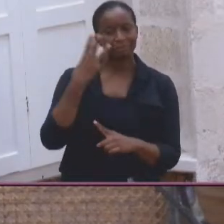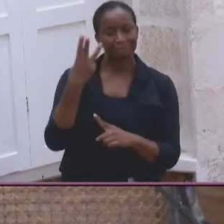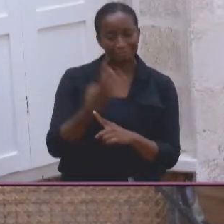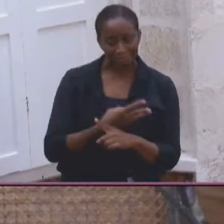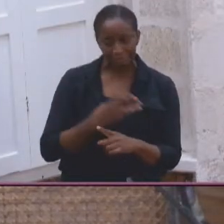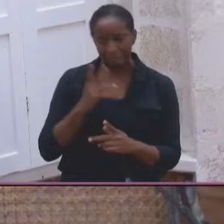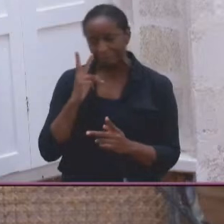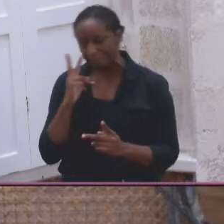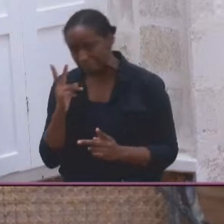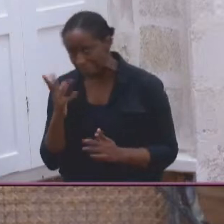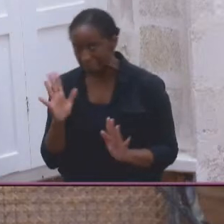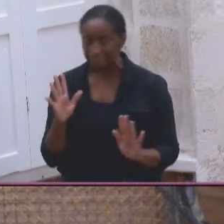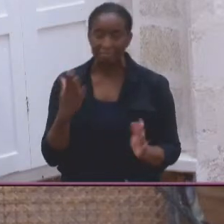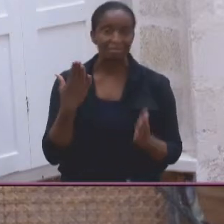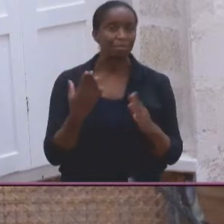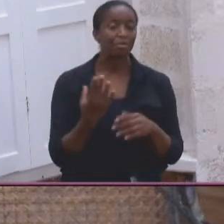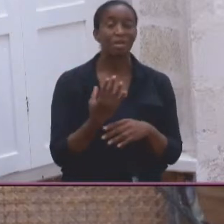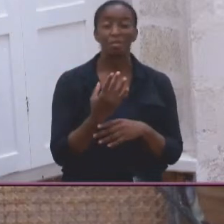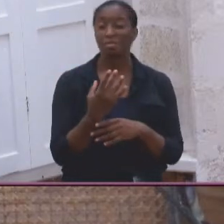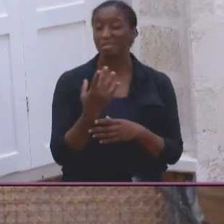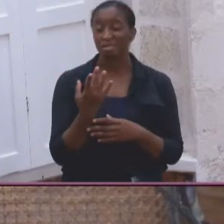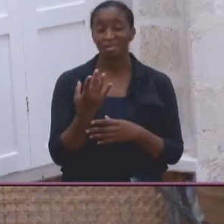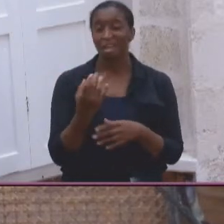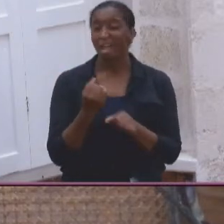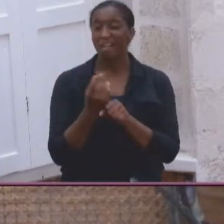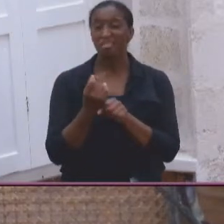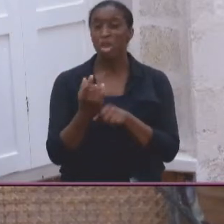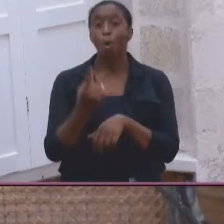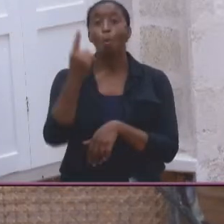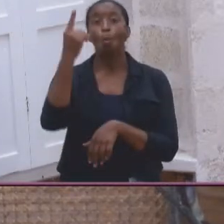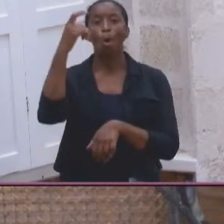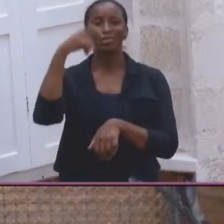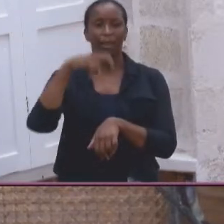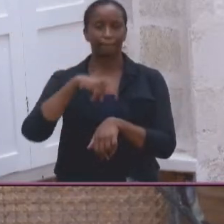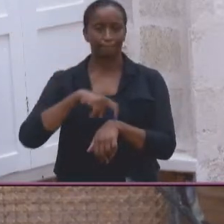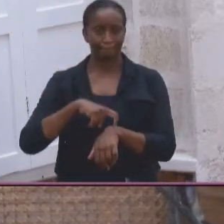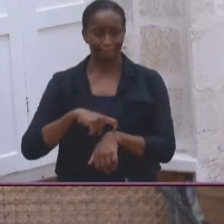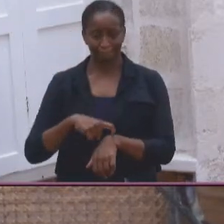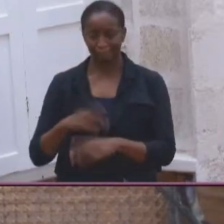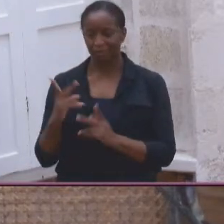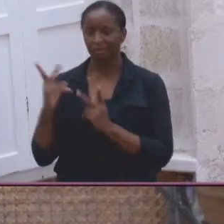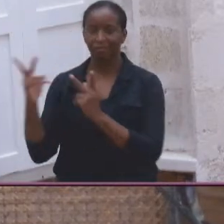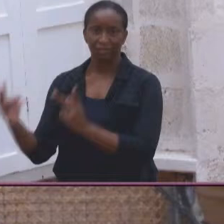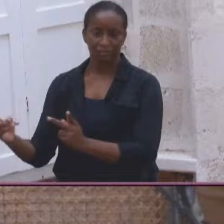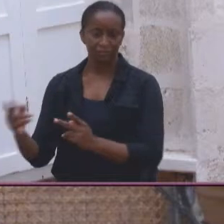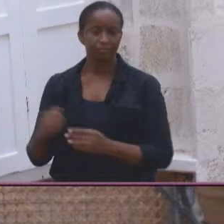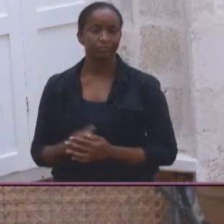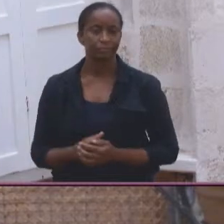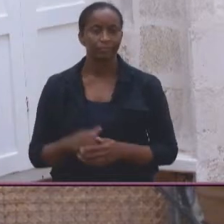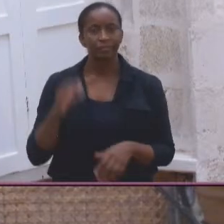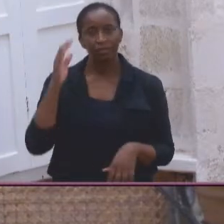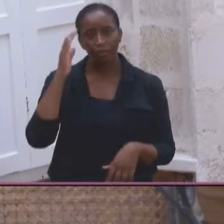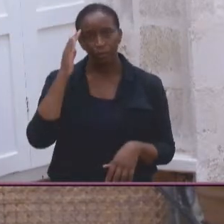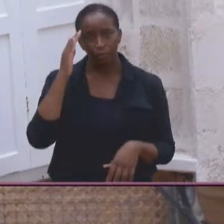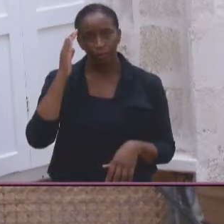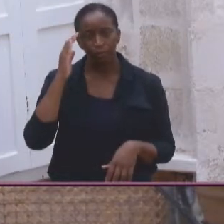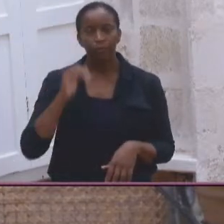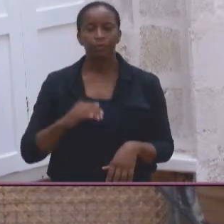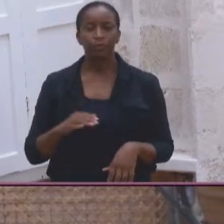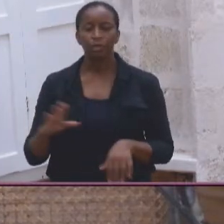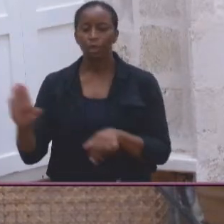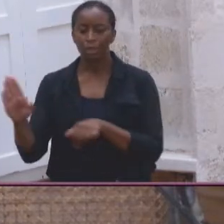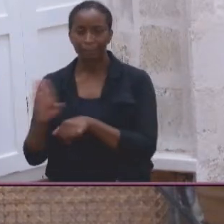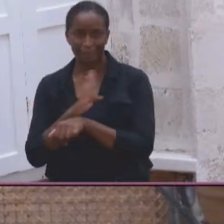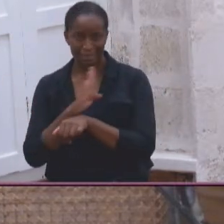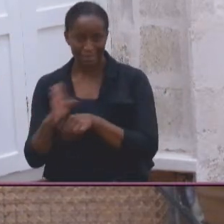We know that there are a number of businesses operating which the environmental health officers by law